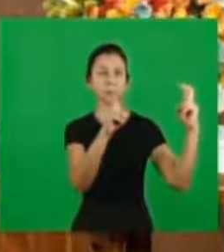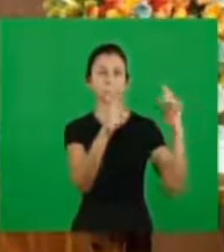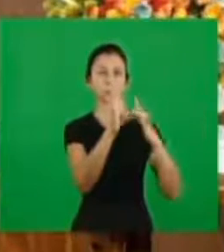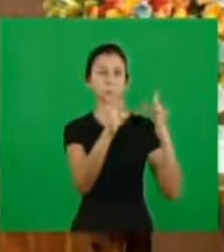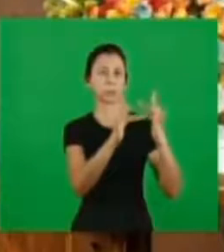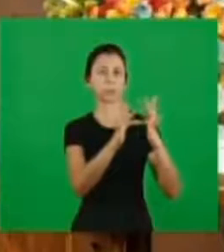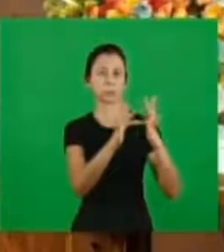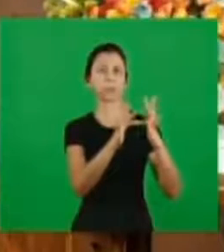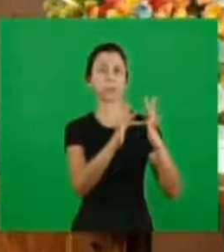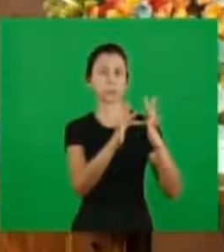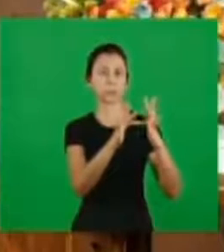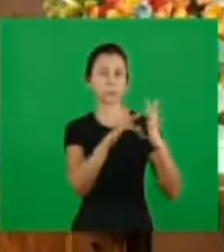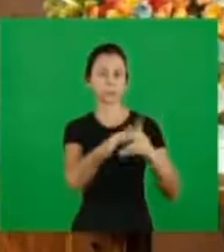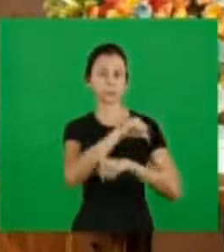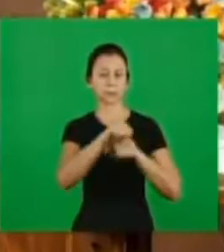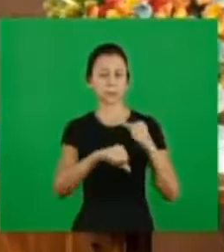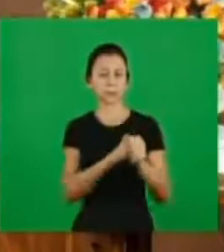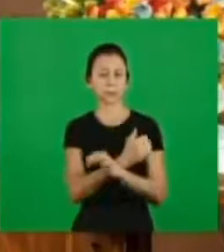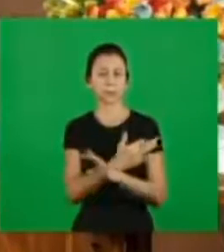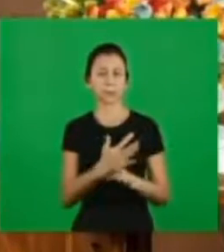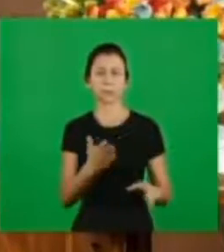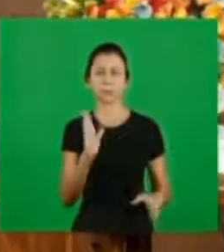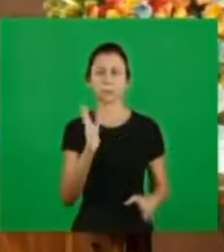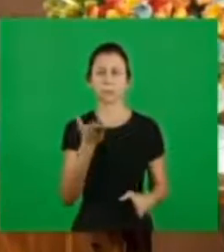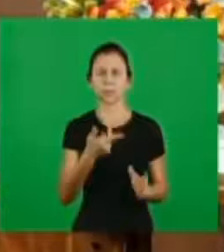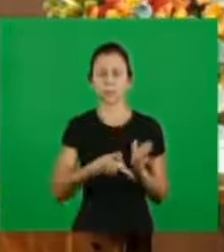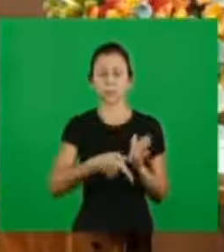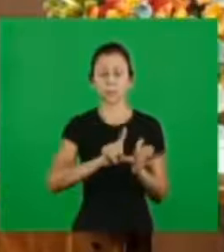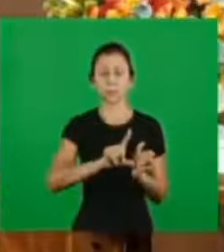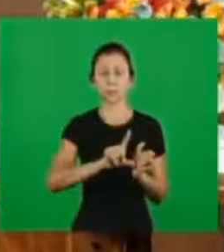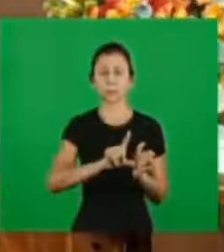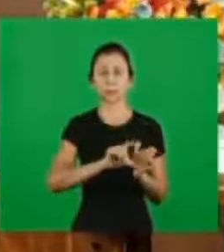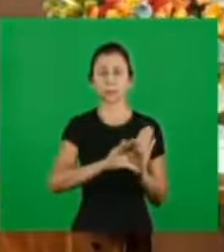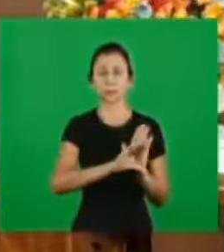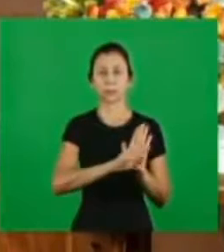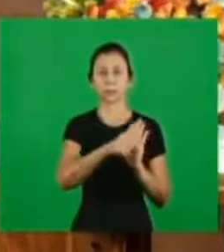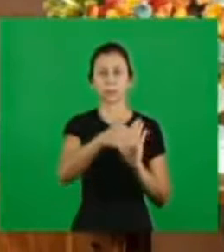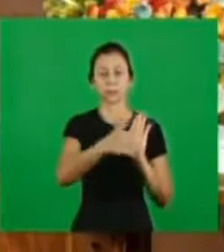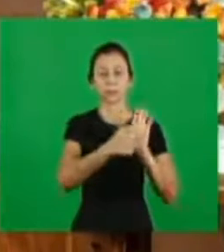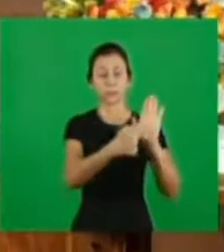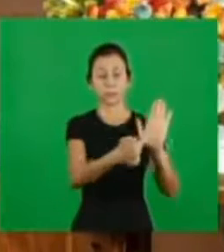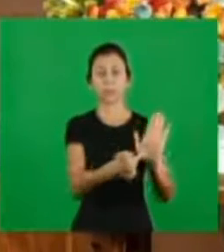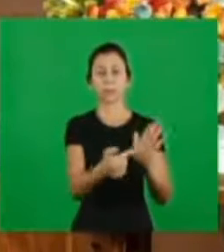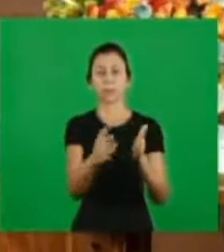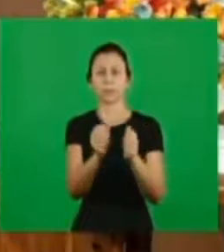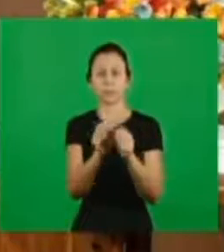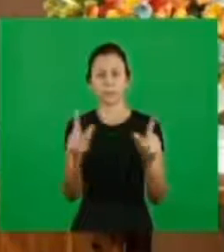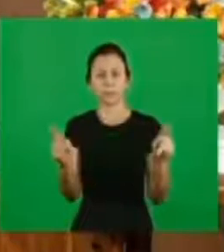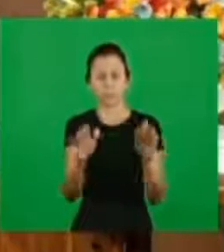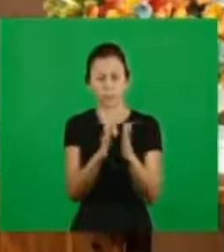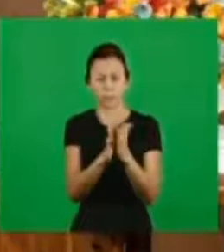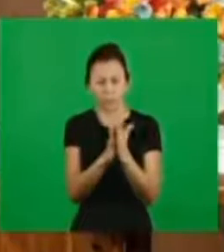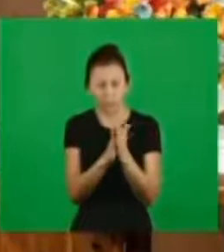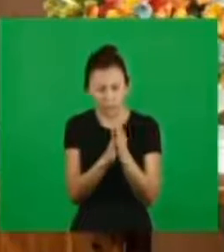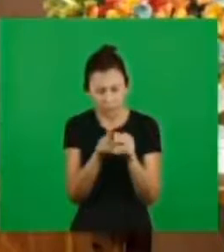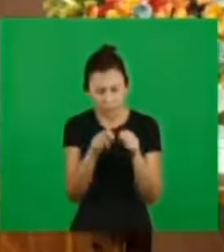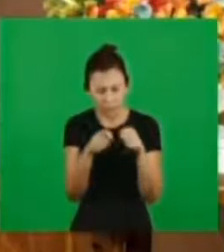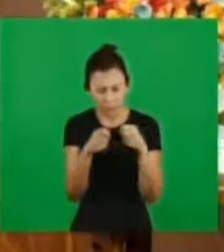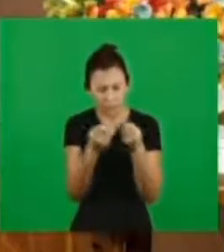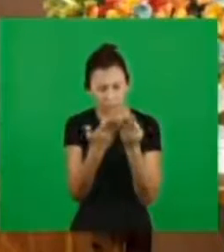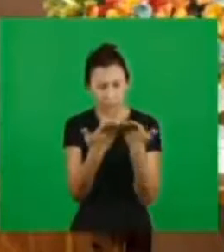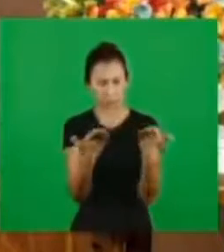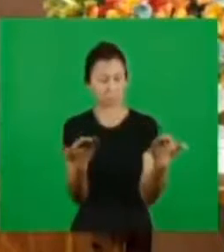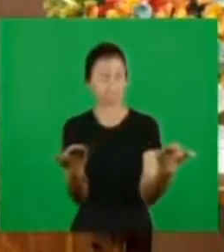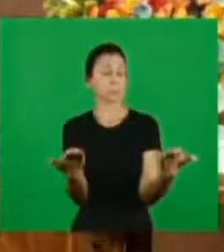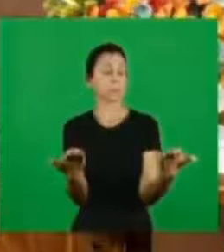wonderful title of the Lord Jesus that was already on the first chapter in the book. So when we open the book of open up the